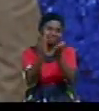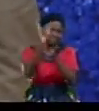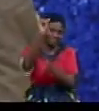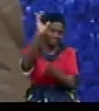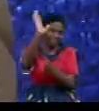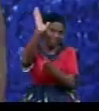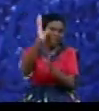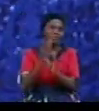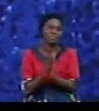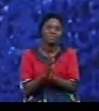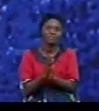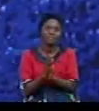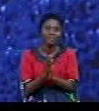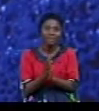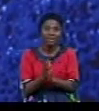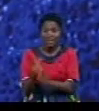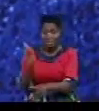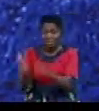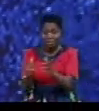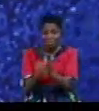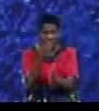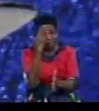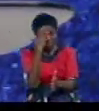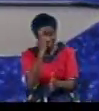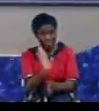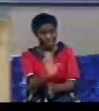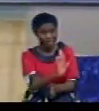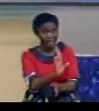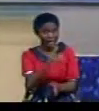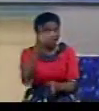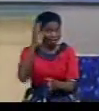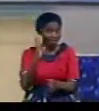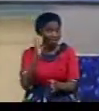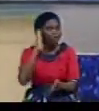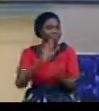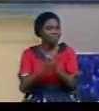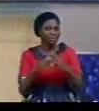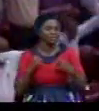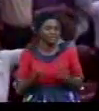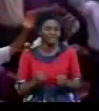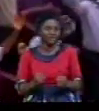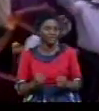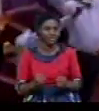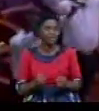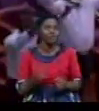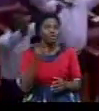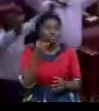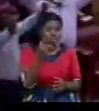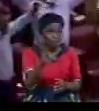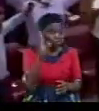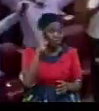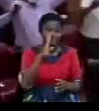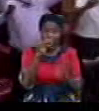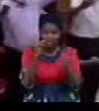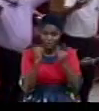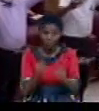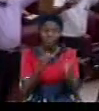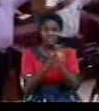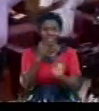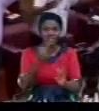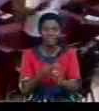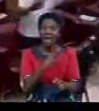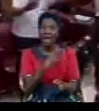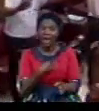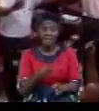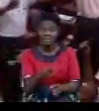the people that don't know their gods they will be strong you'll be strong and they will